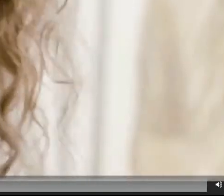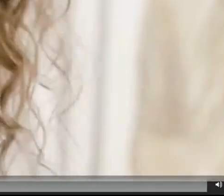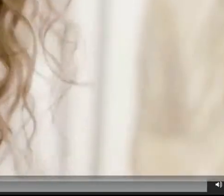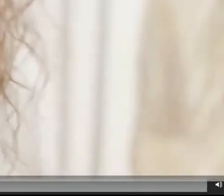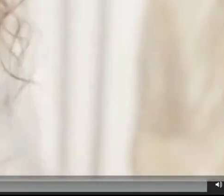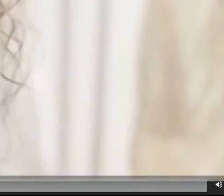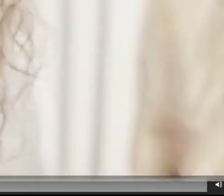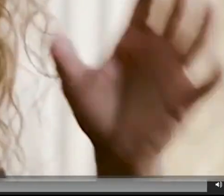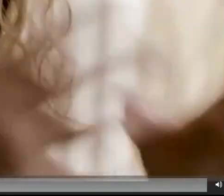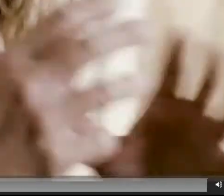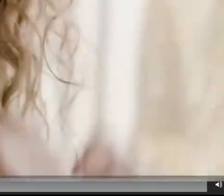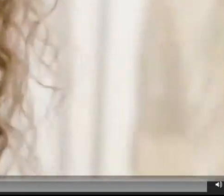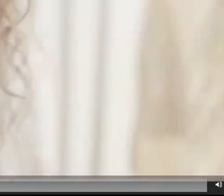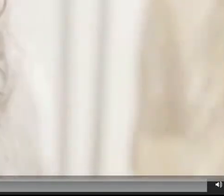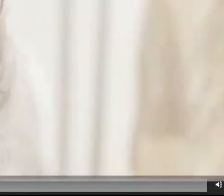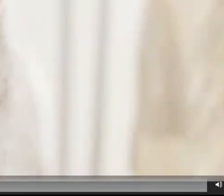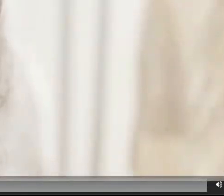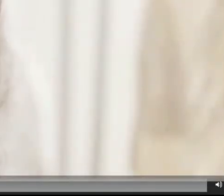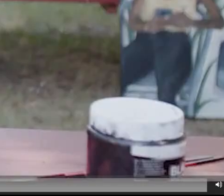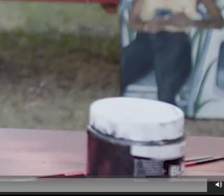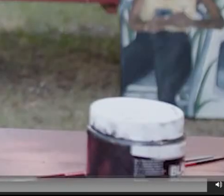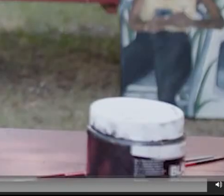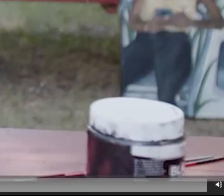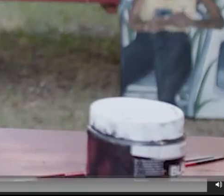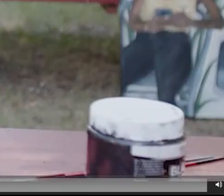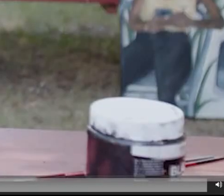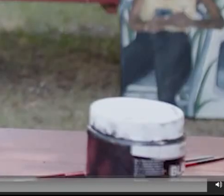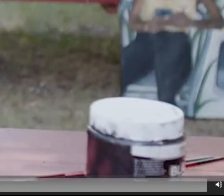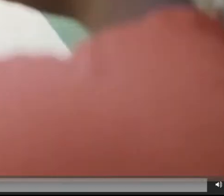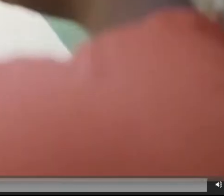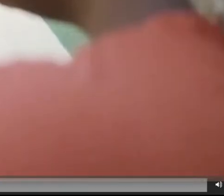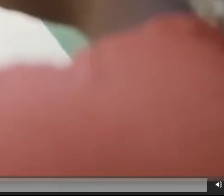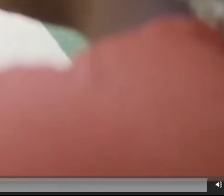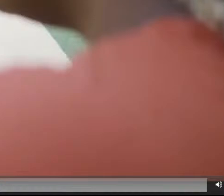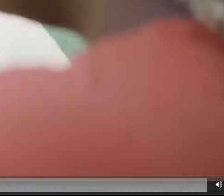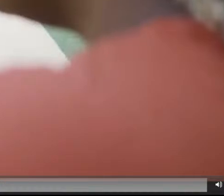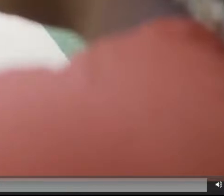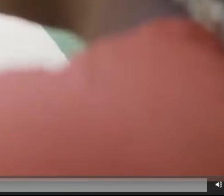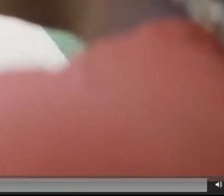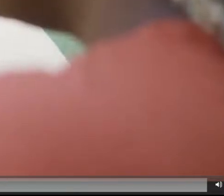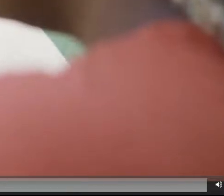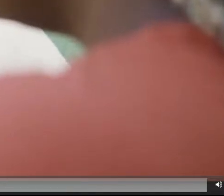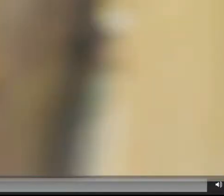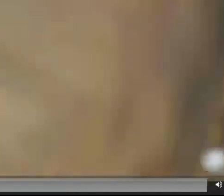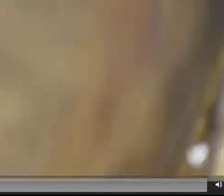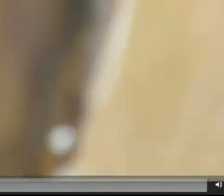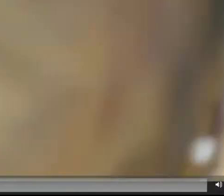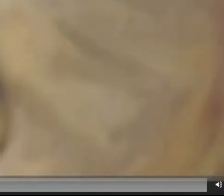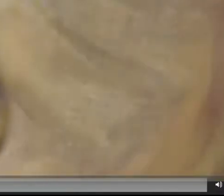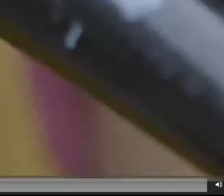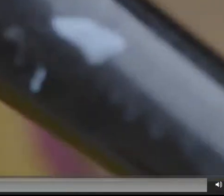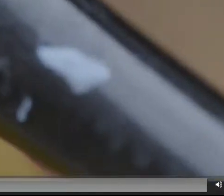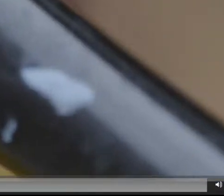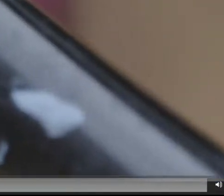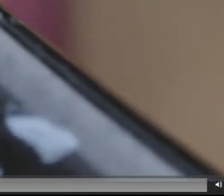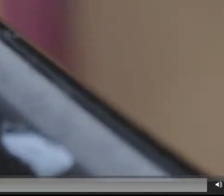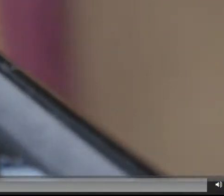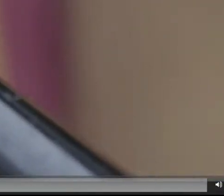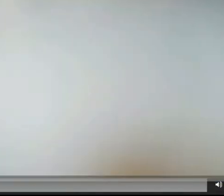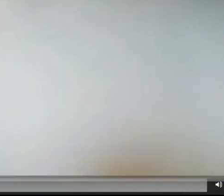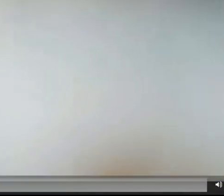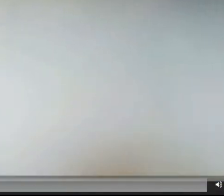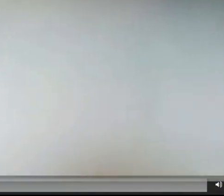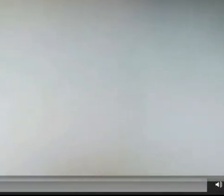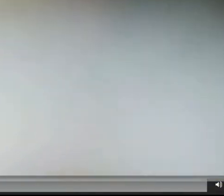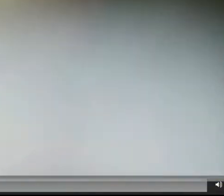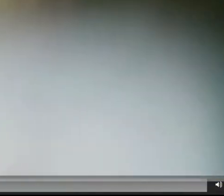And imagine, that's the power of art. The Commission of Arts and Humanities really stepped in. They had the relief grant for artists like